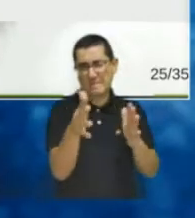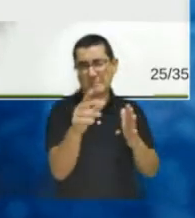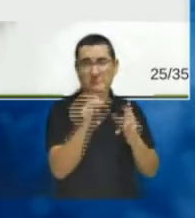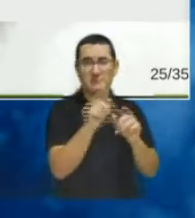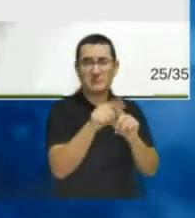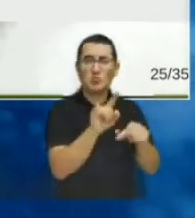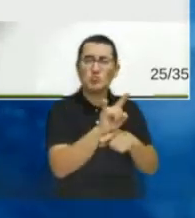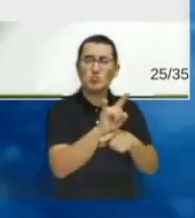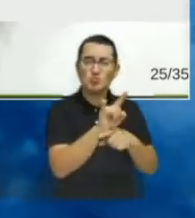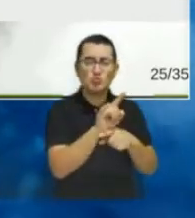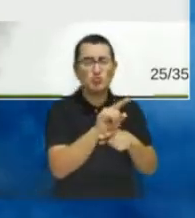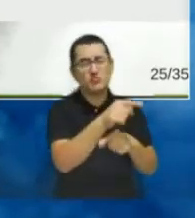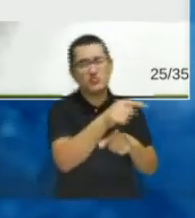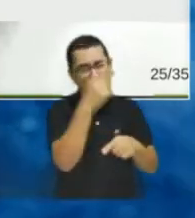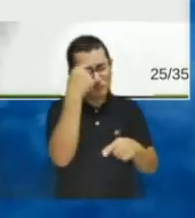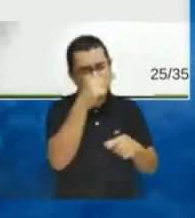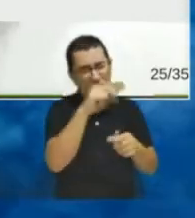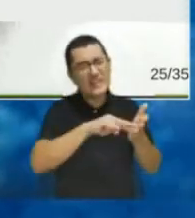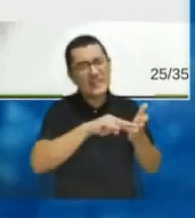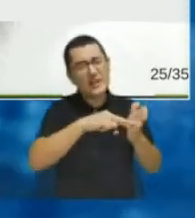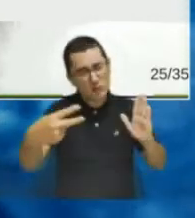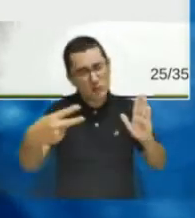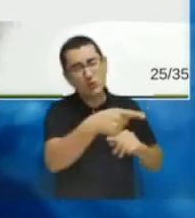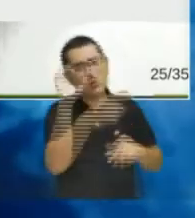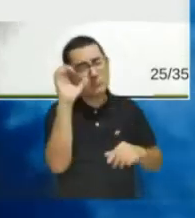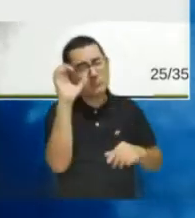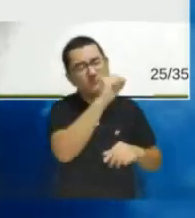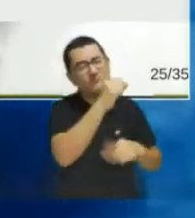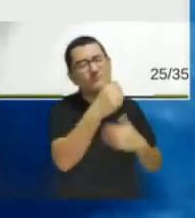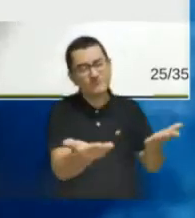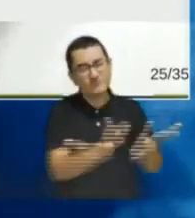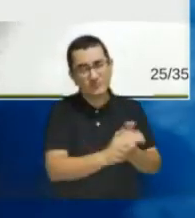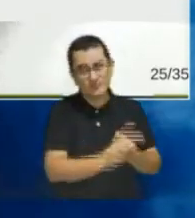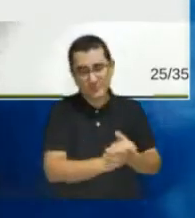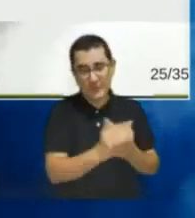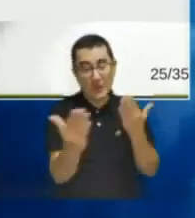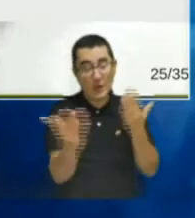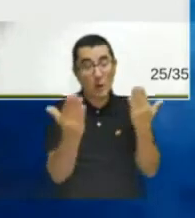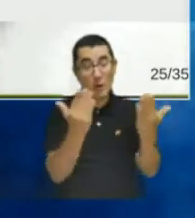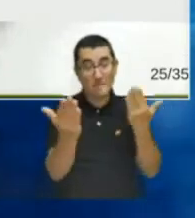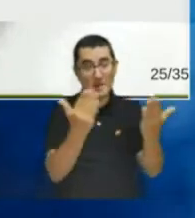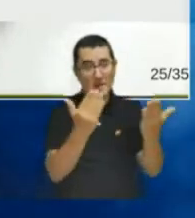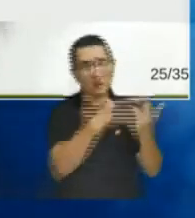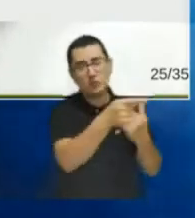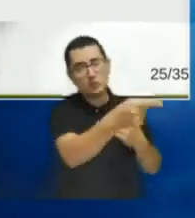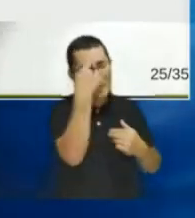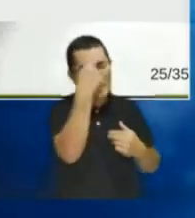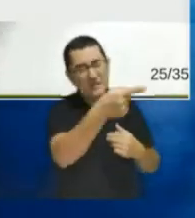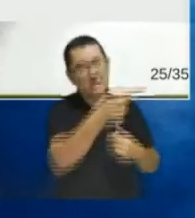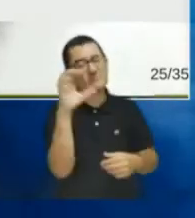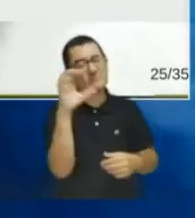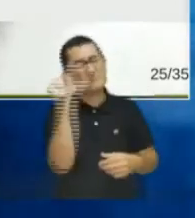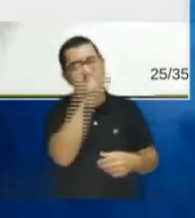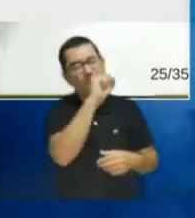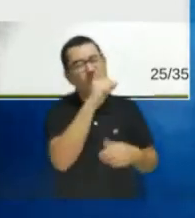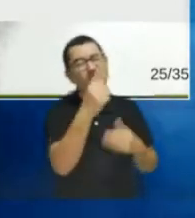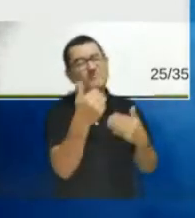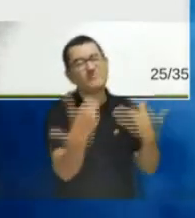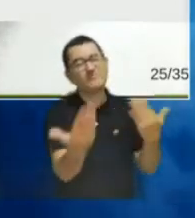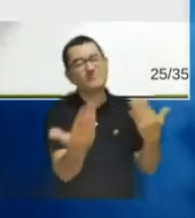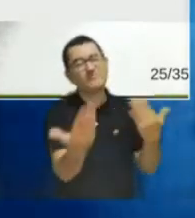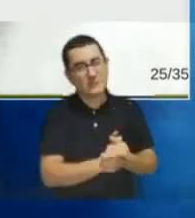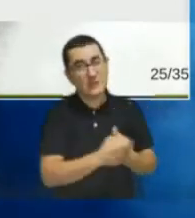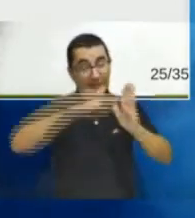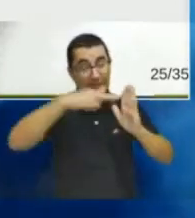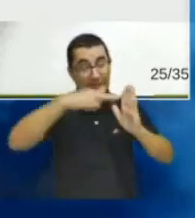of their technology and their perception, and they actually compare it with the perception of people with a